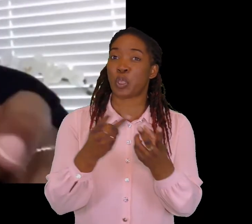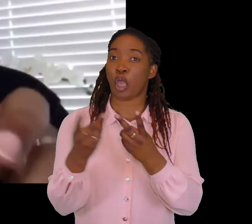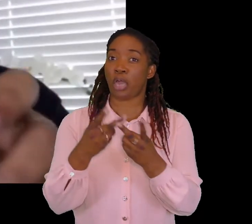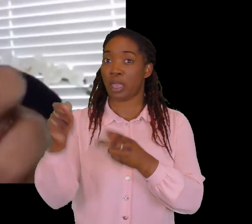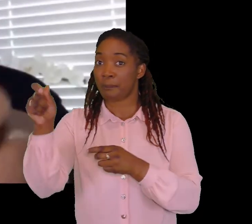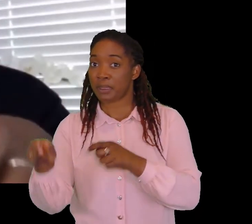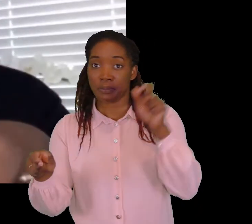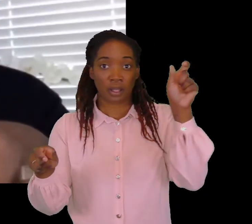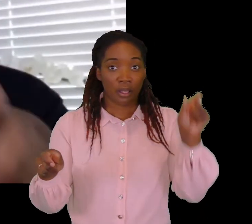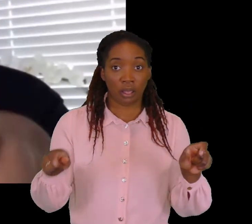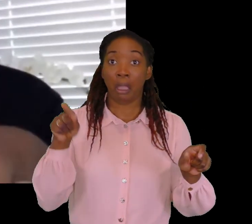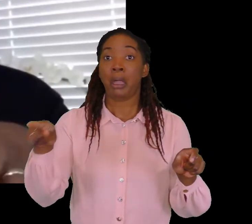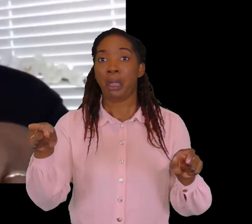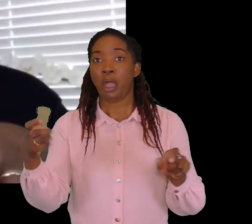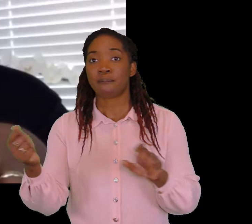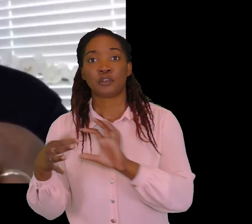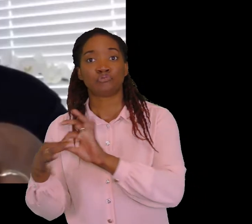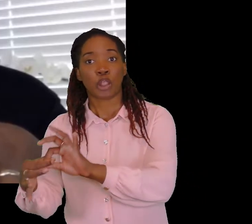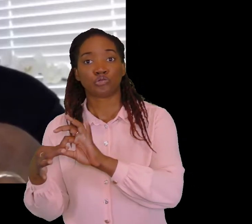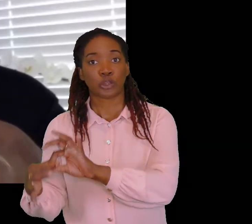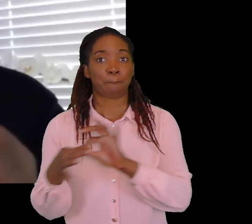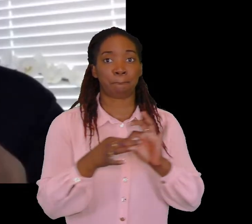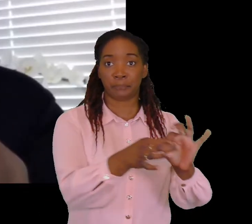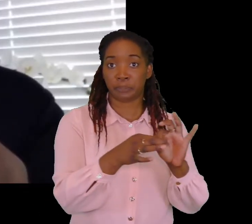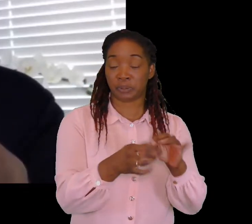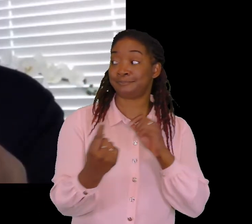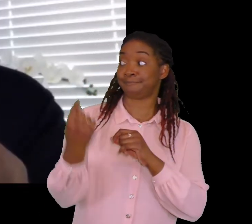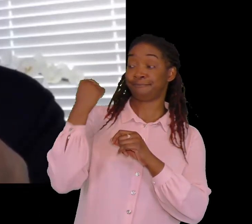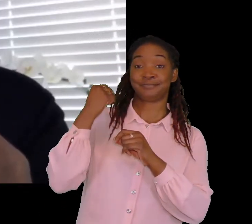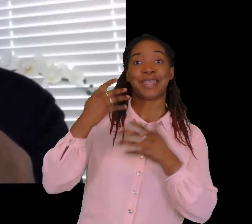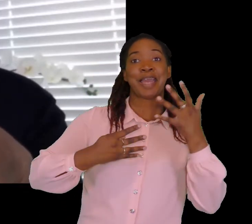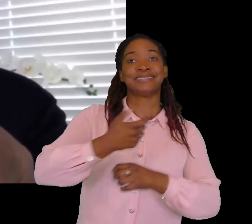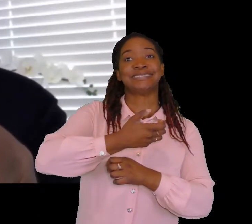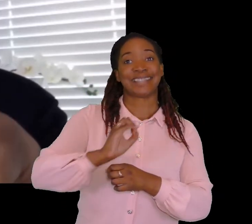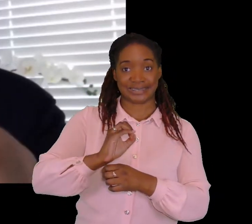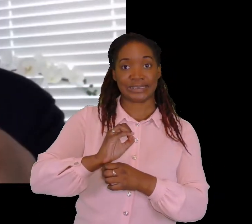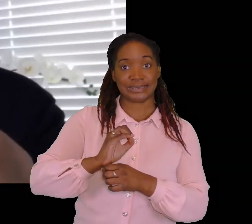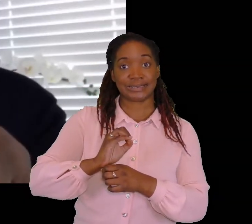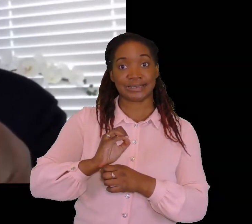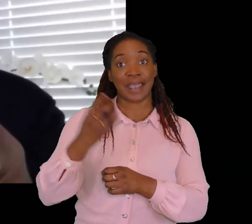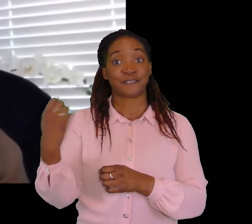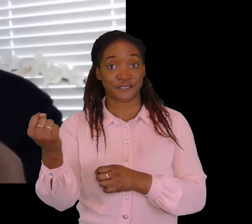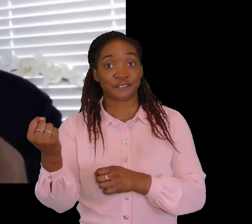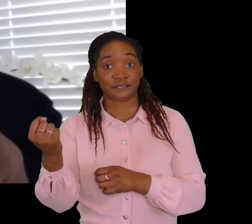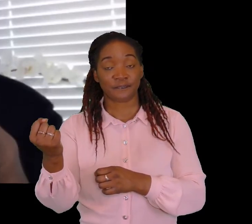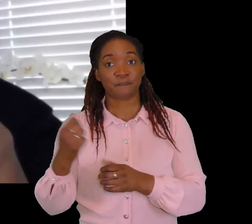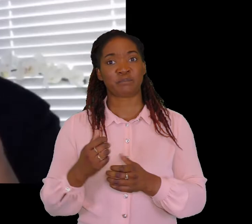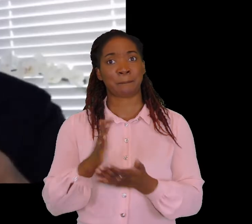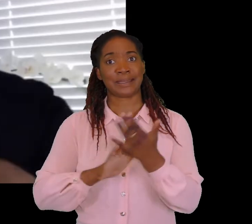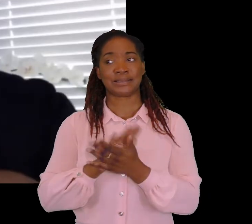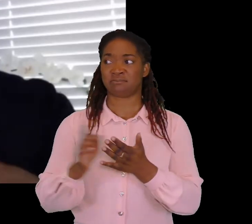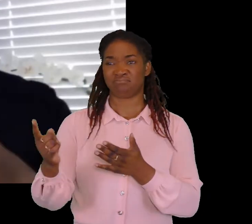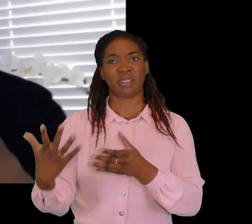had a relationship, a real relationship with the 60s, and not a secondary one, of being and part of